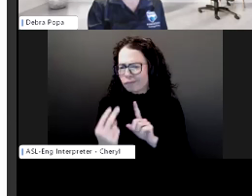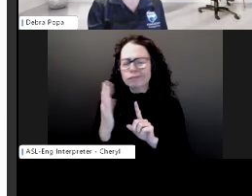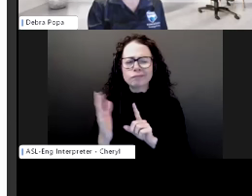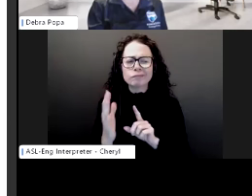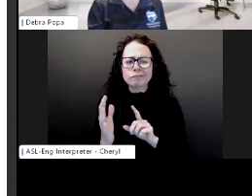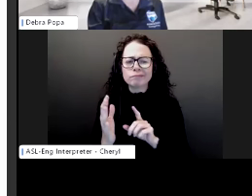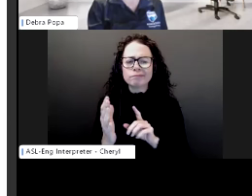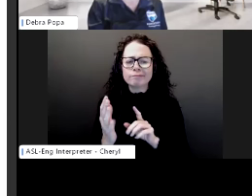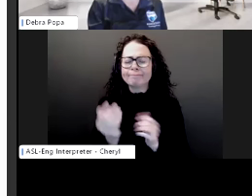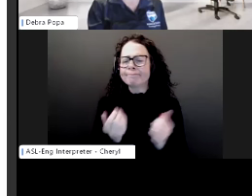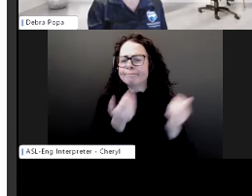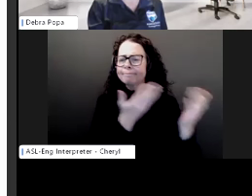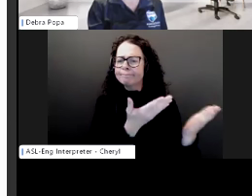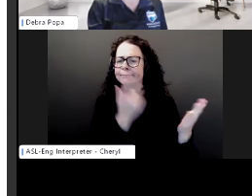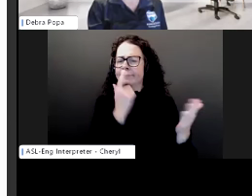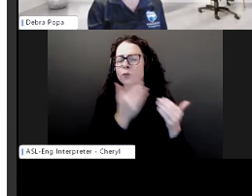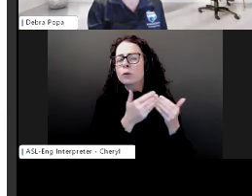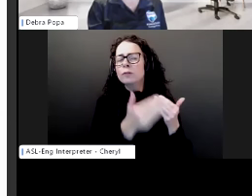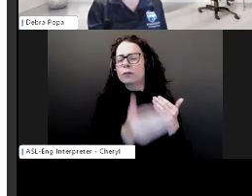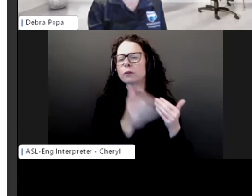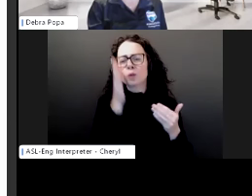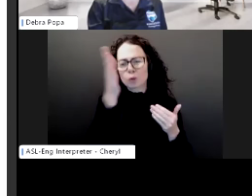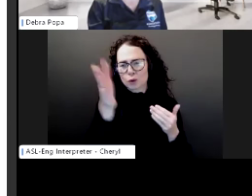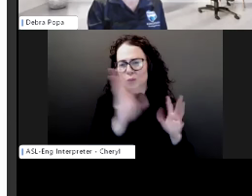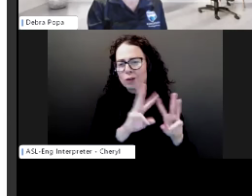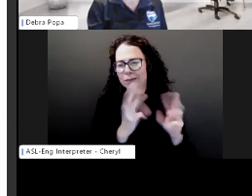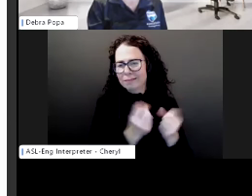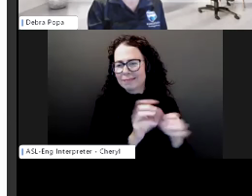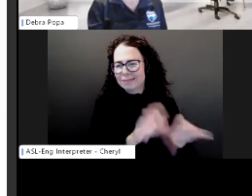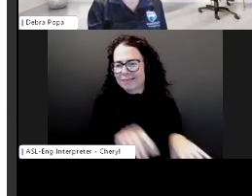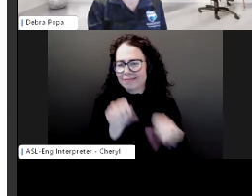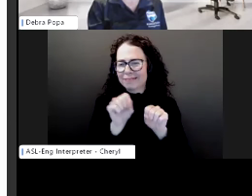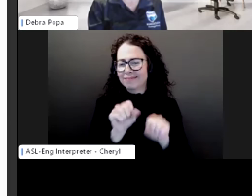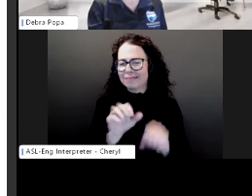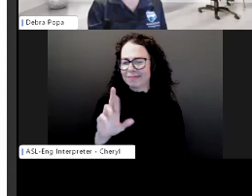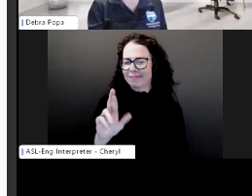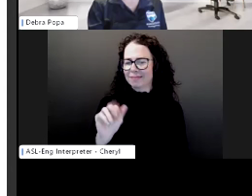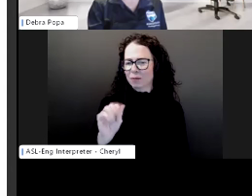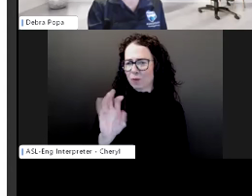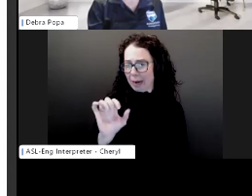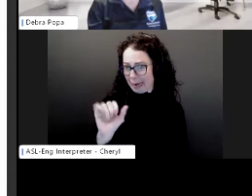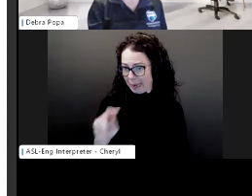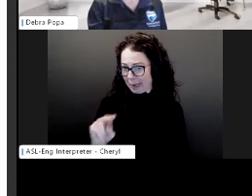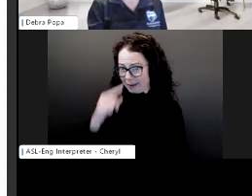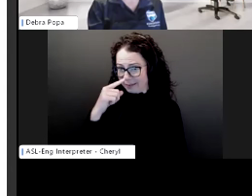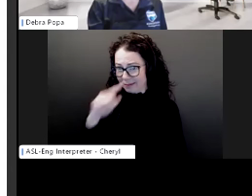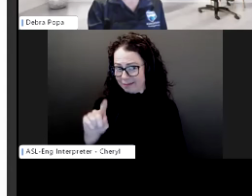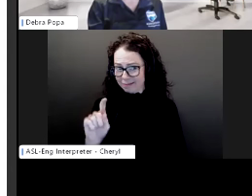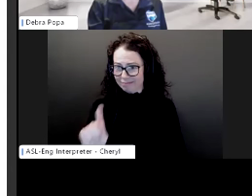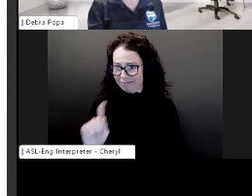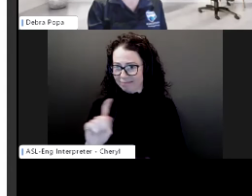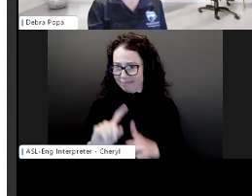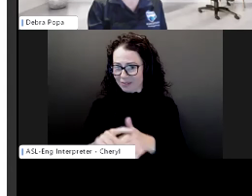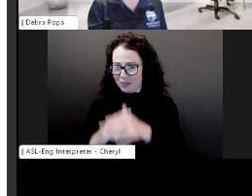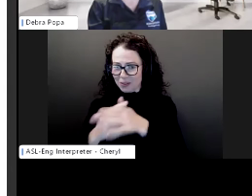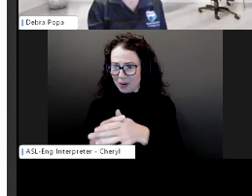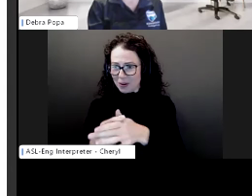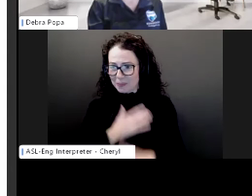future webinars you would like us to host. Rayanne, I think you can activate that on the screen right now, if